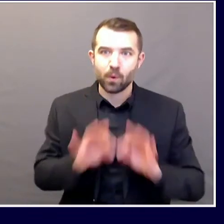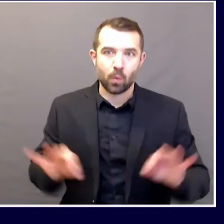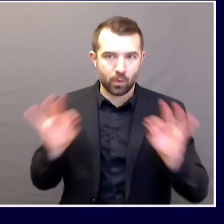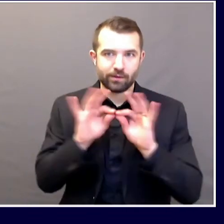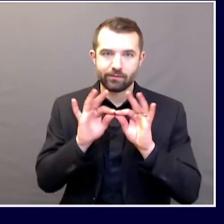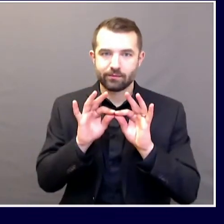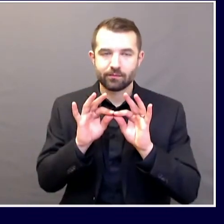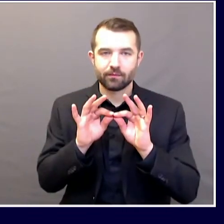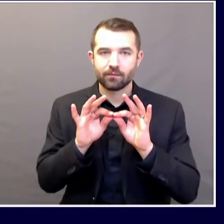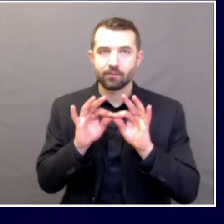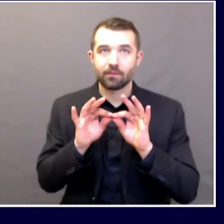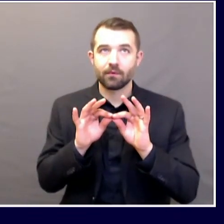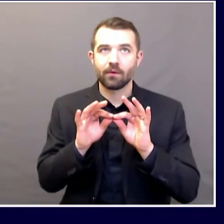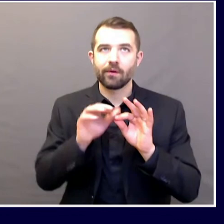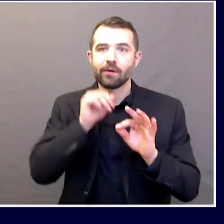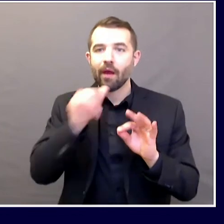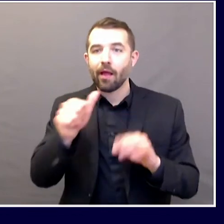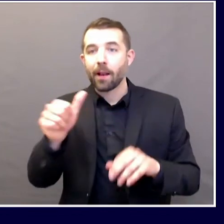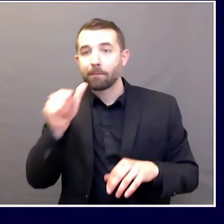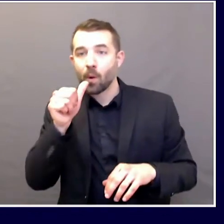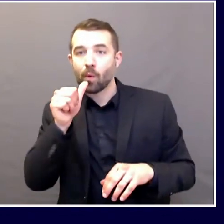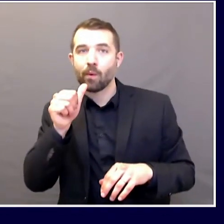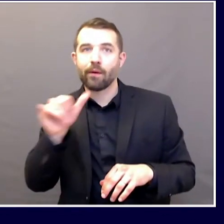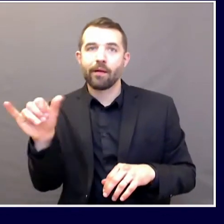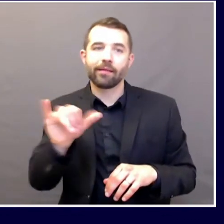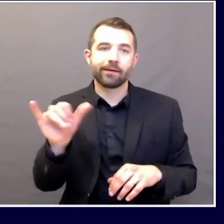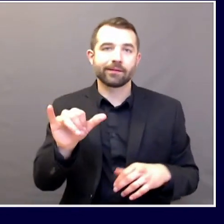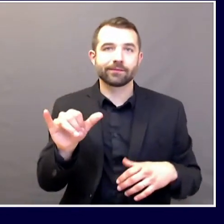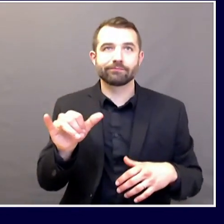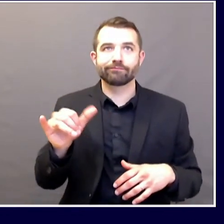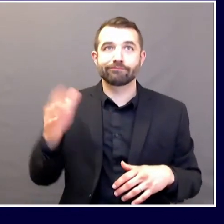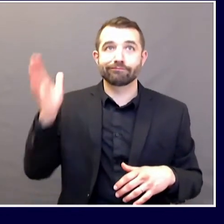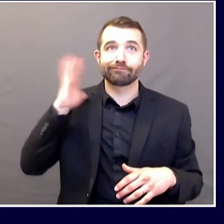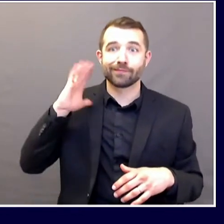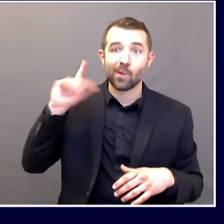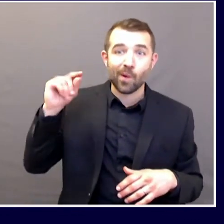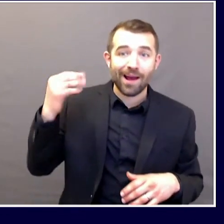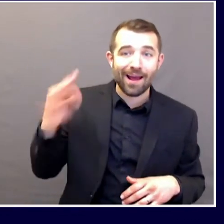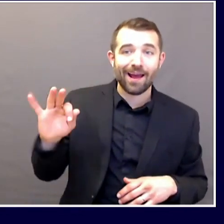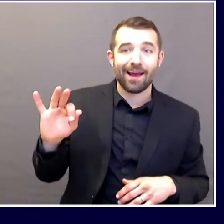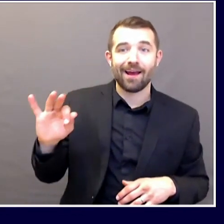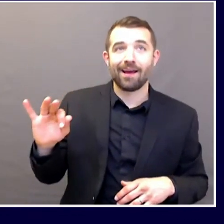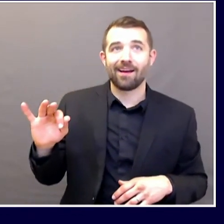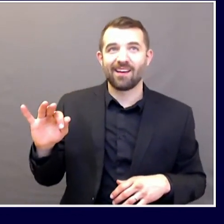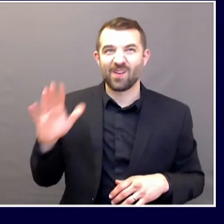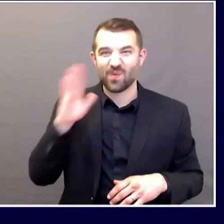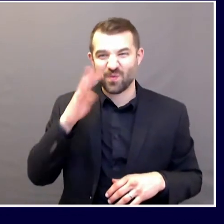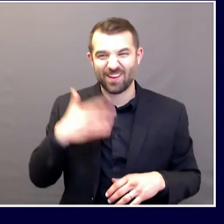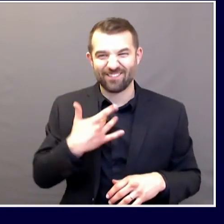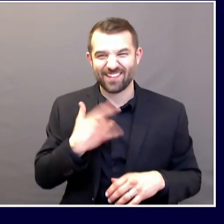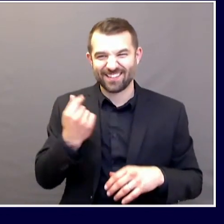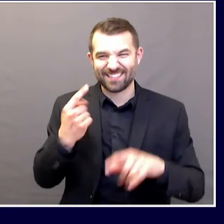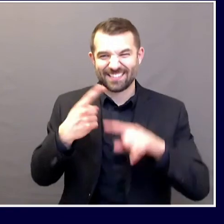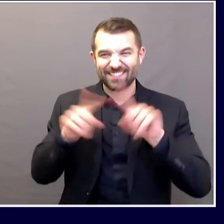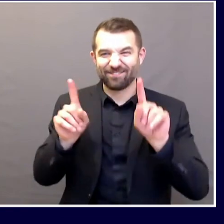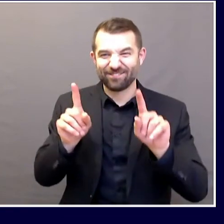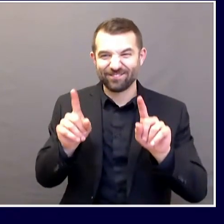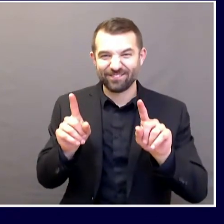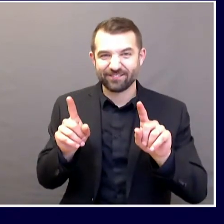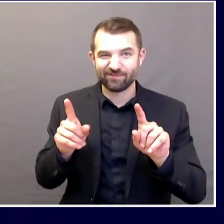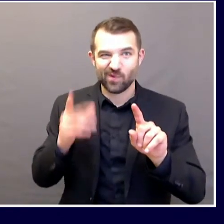as we remember them perhaps from 2019. They will look and feel different while we are still in the mix of things.